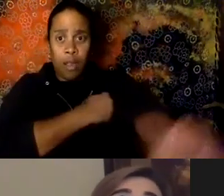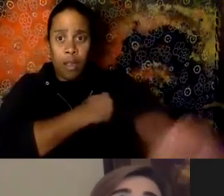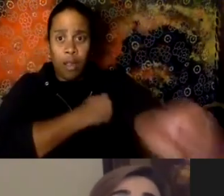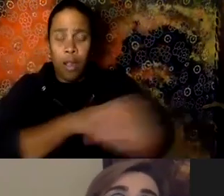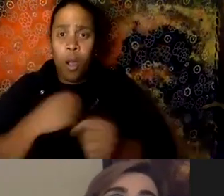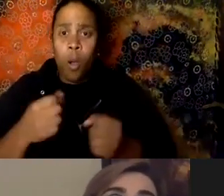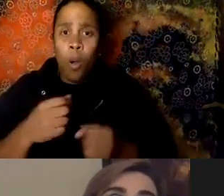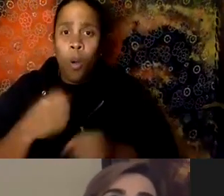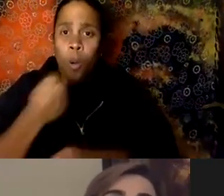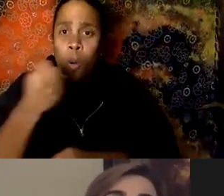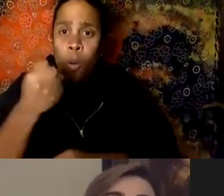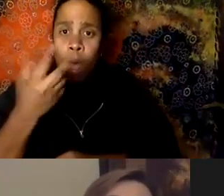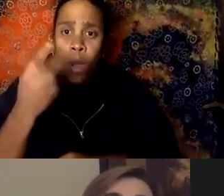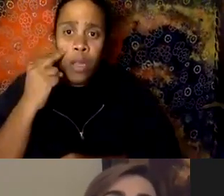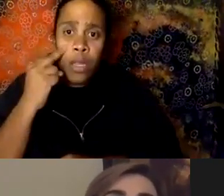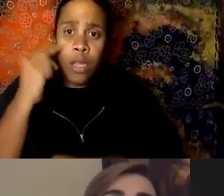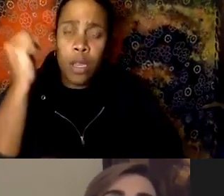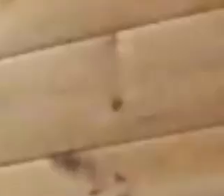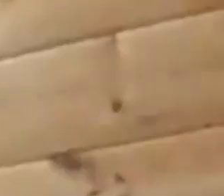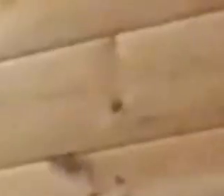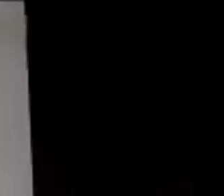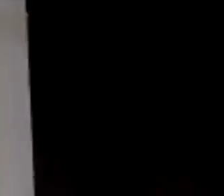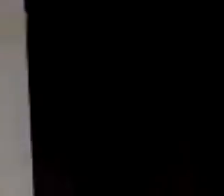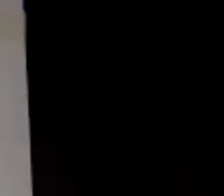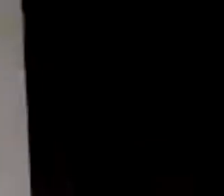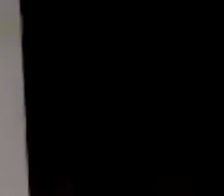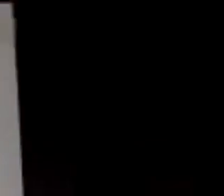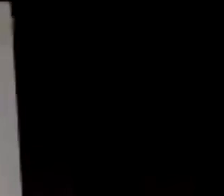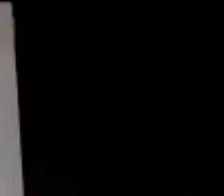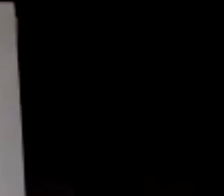about pinning you so we can, or like spotlight. Here we go.